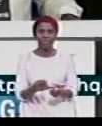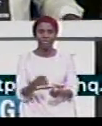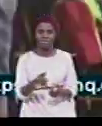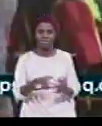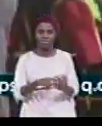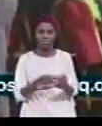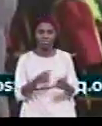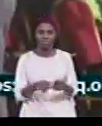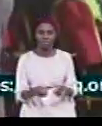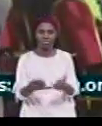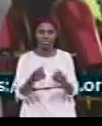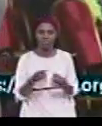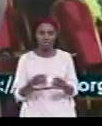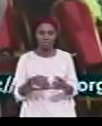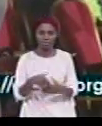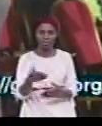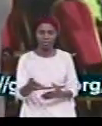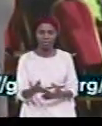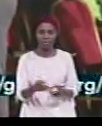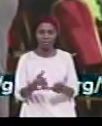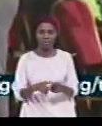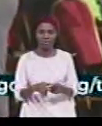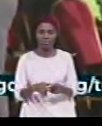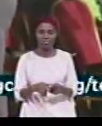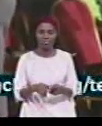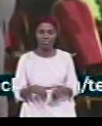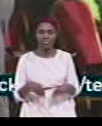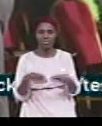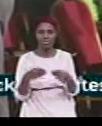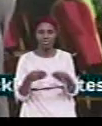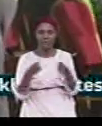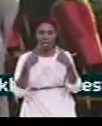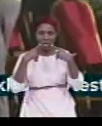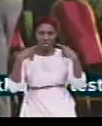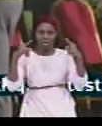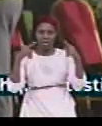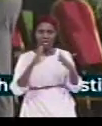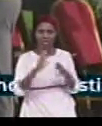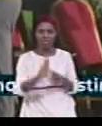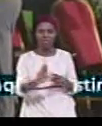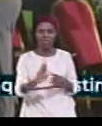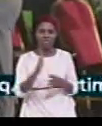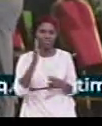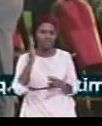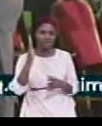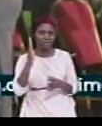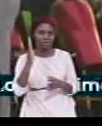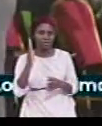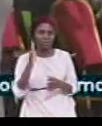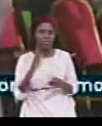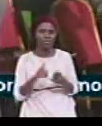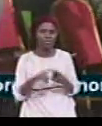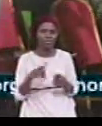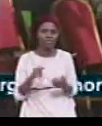forward to give your testimony to the glory of God.